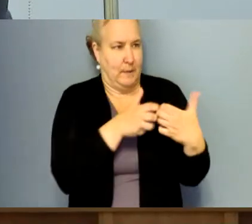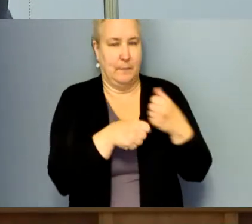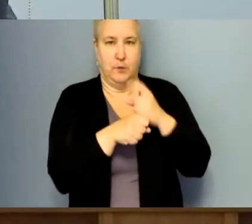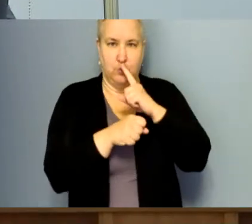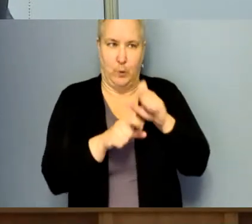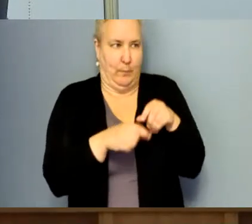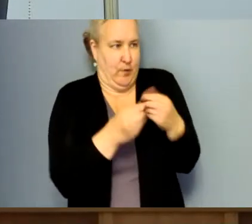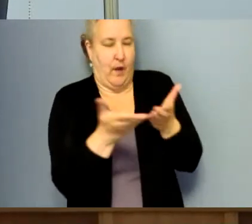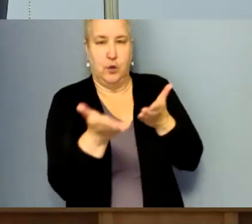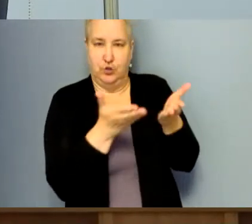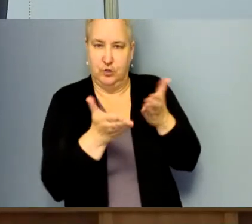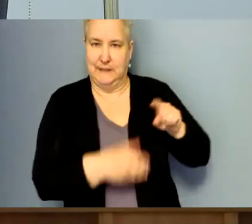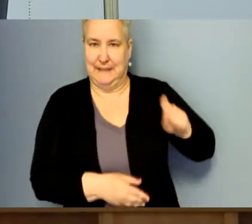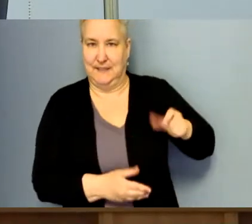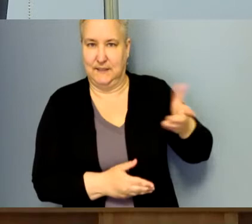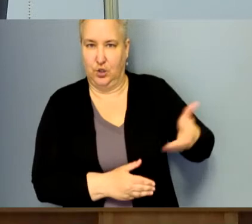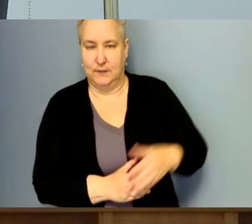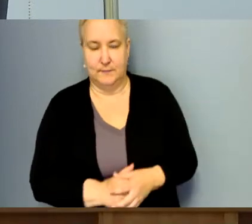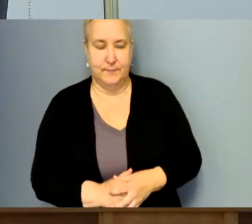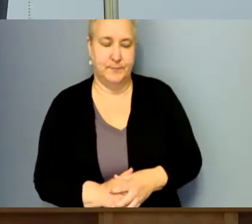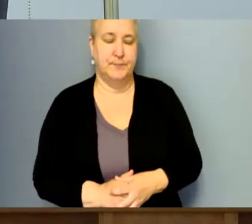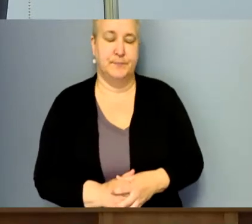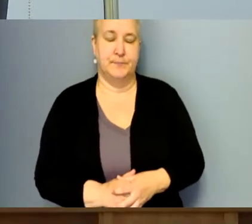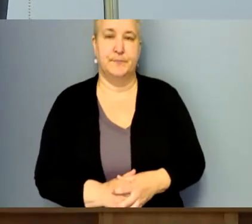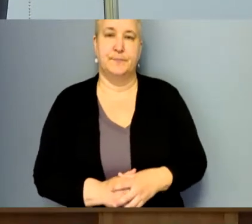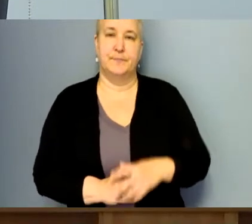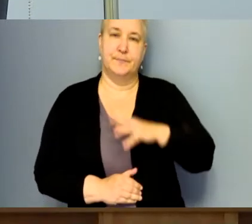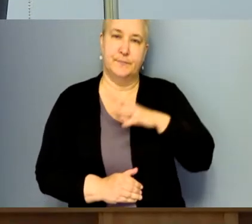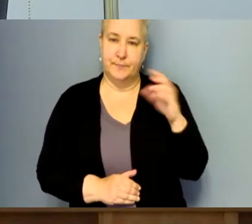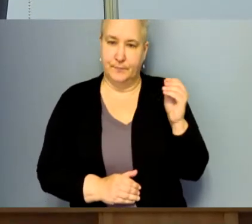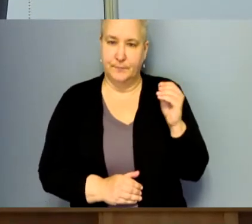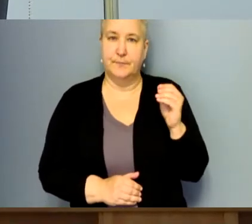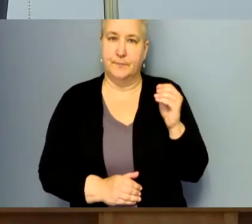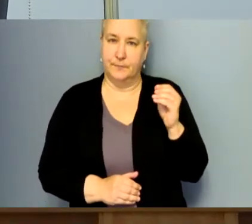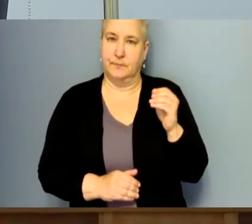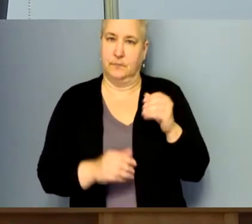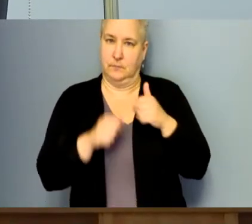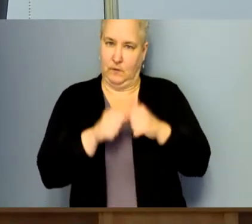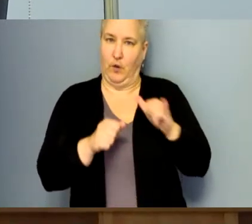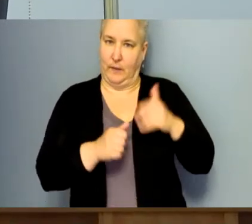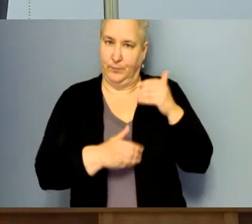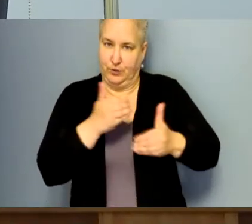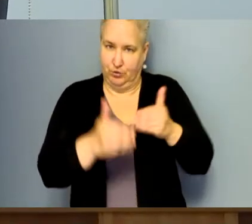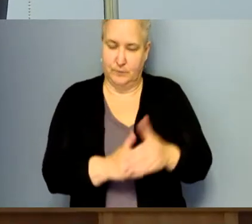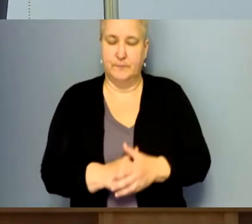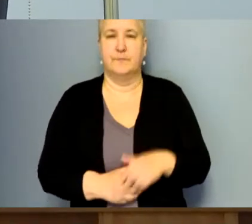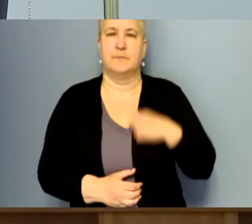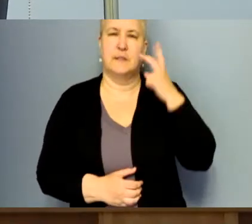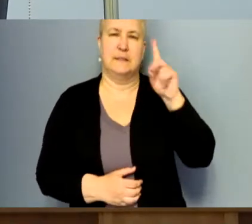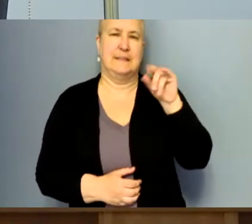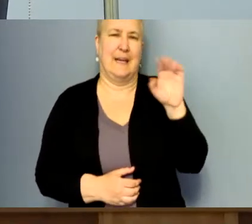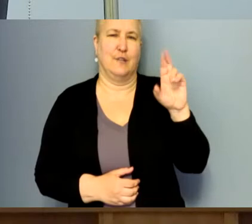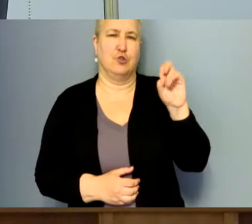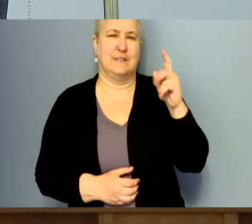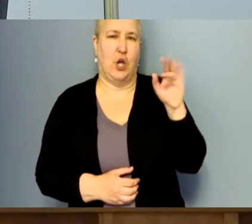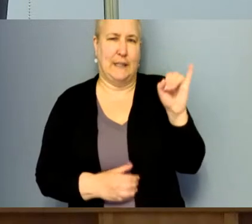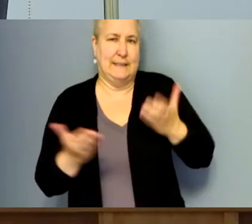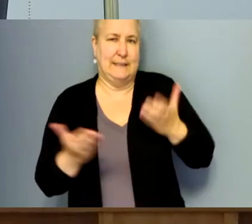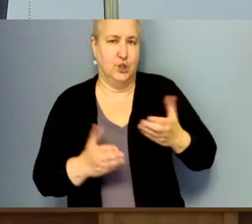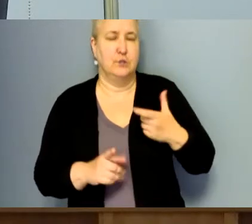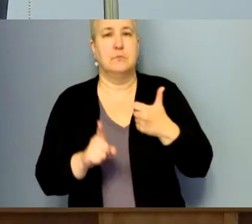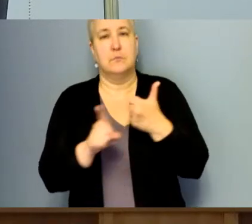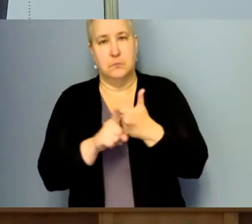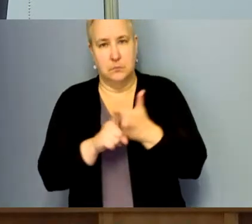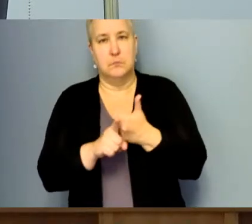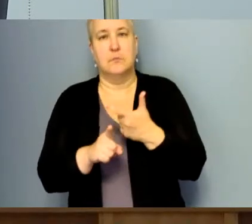provide the services we need and do it in that manner. I do see that Diane Rosati is here. She would have actually